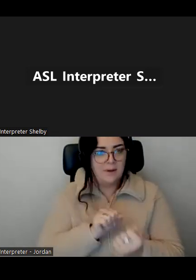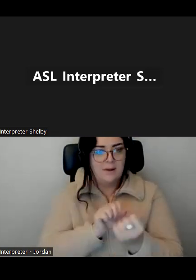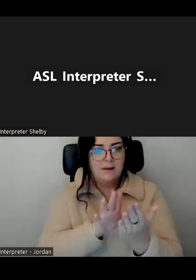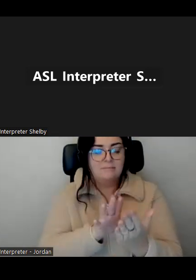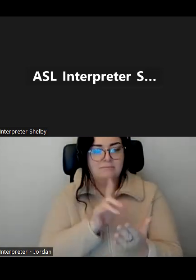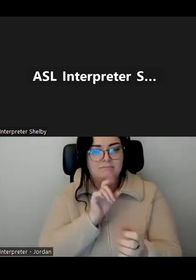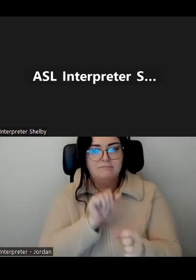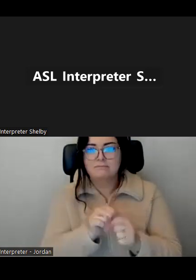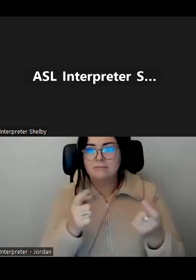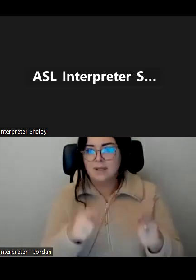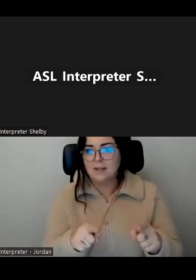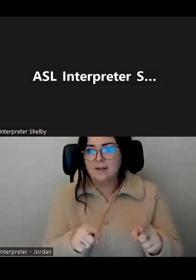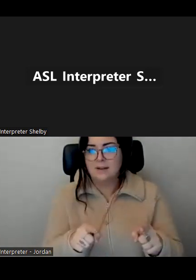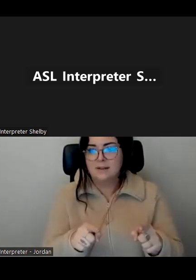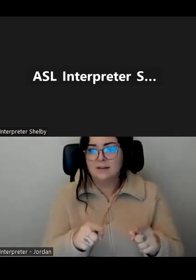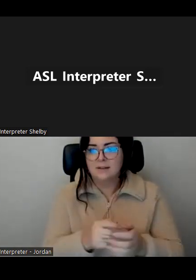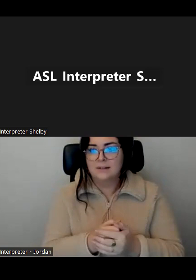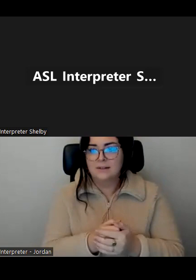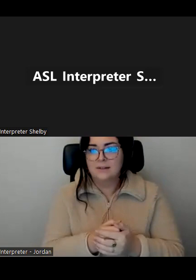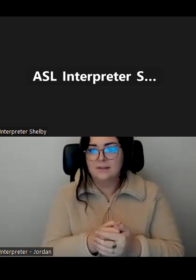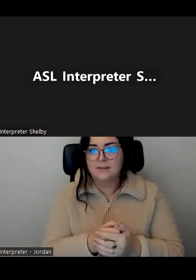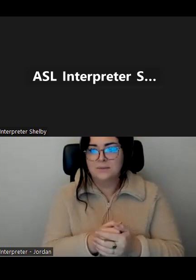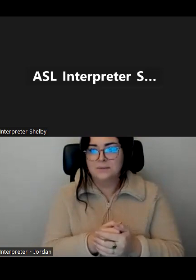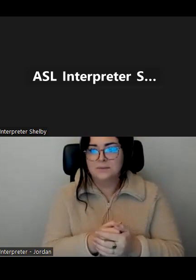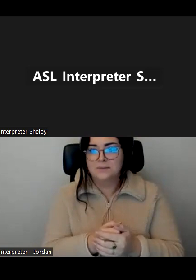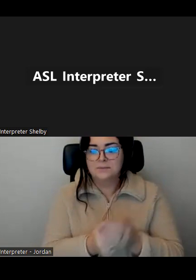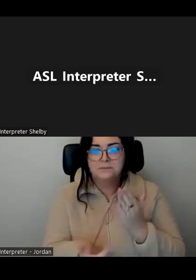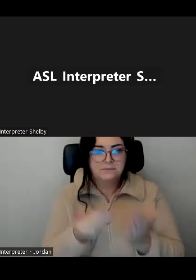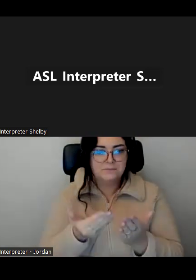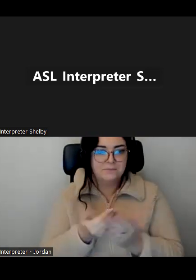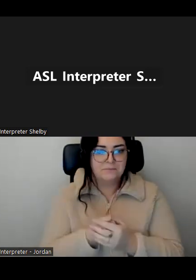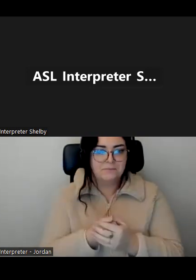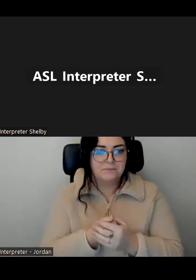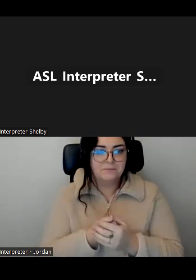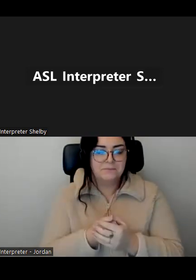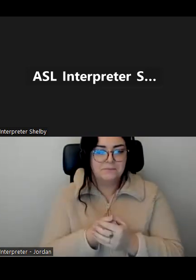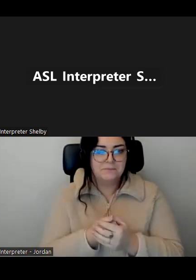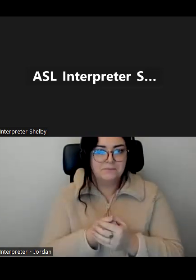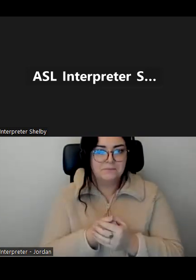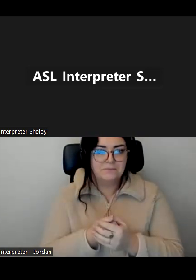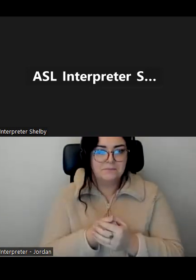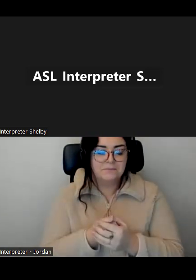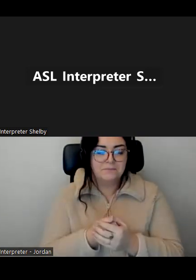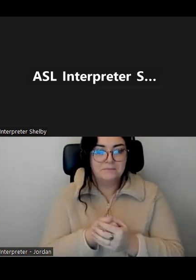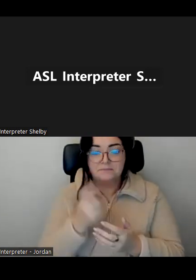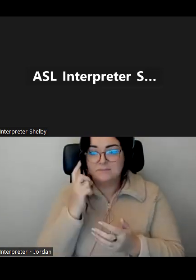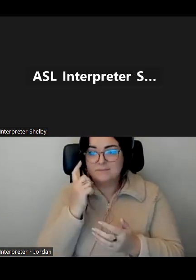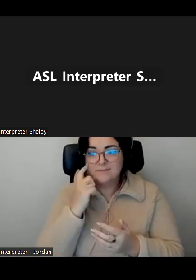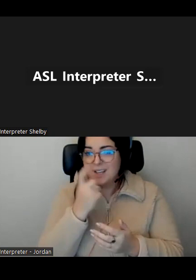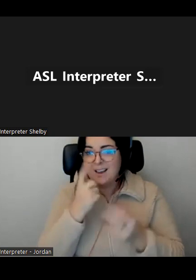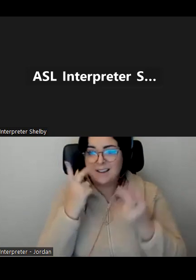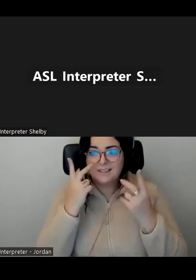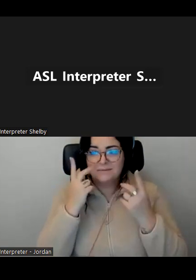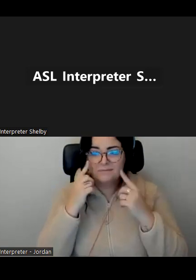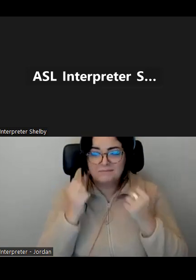things that may be happening. We might not want to face the reality that our vision is worsening and maybe